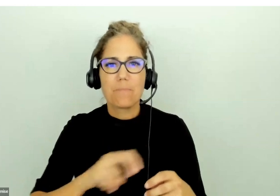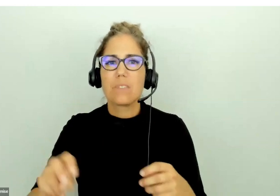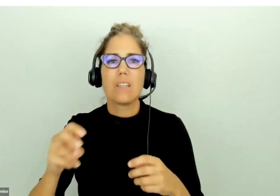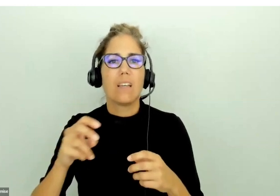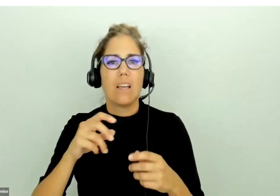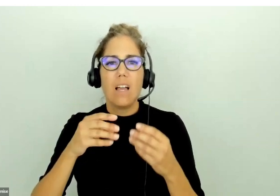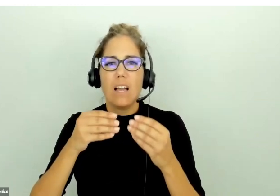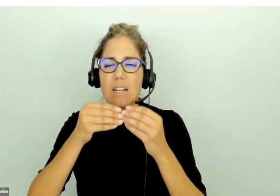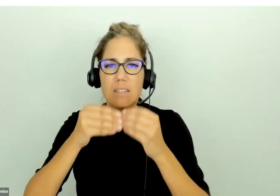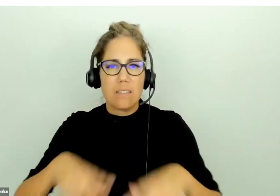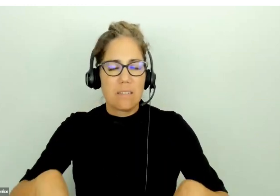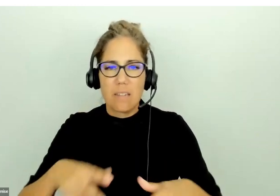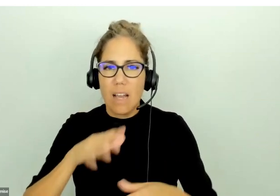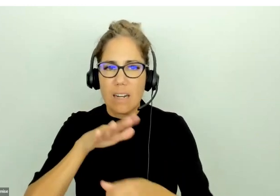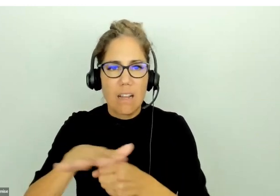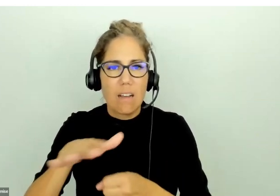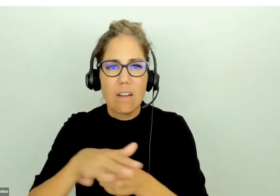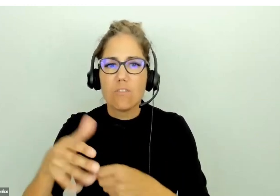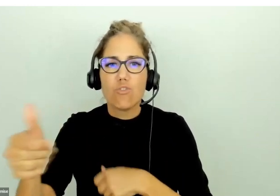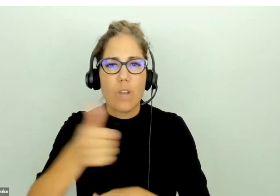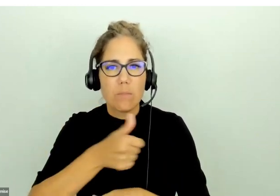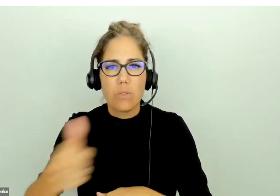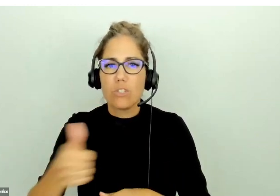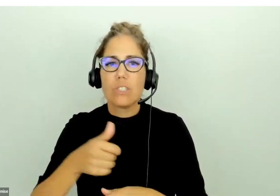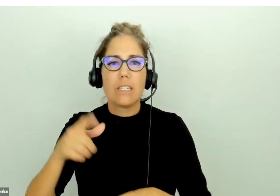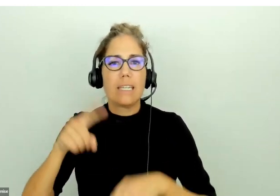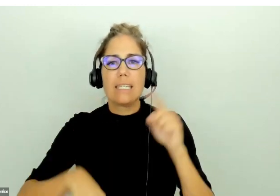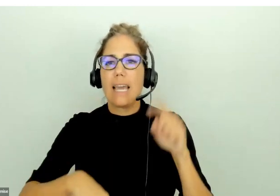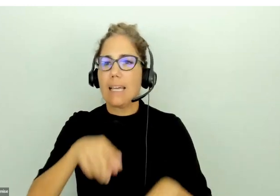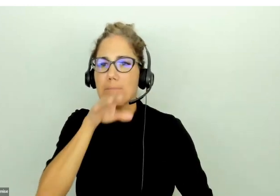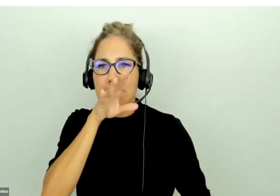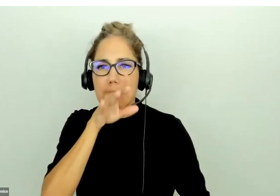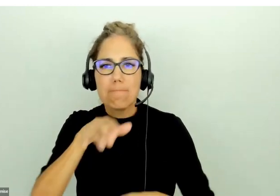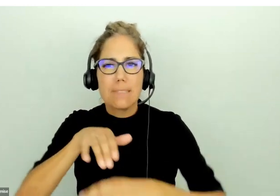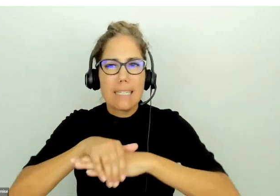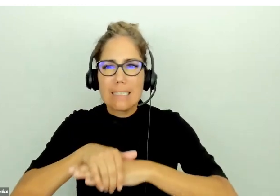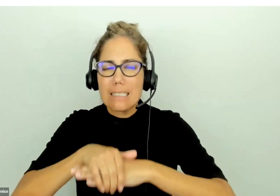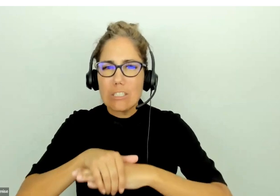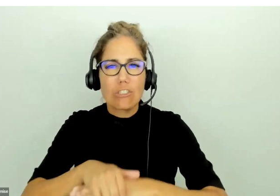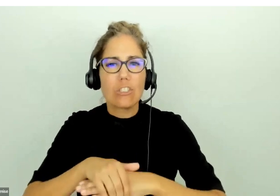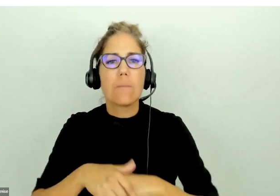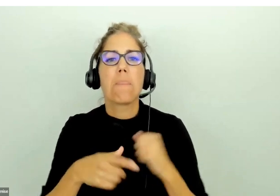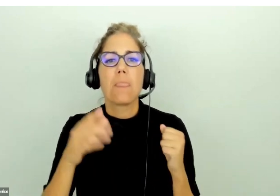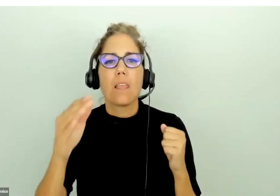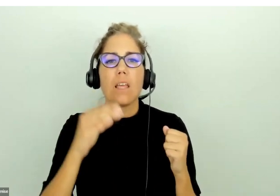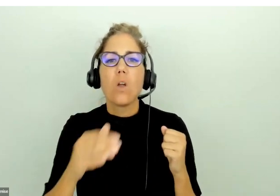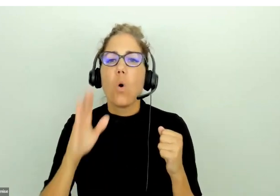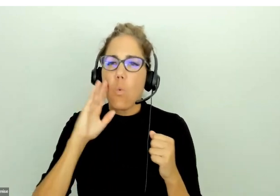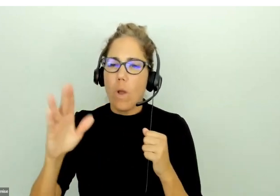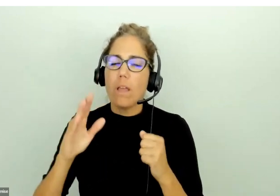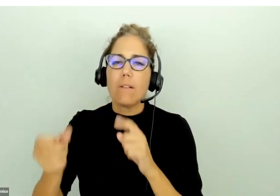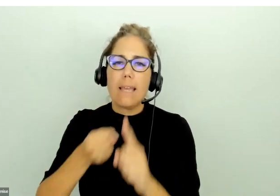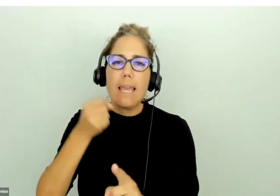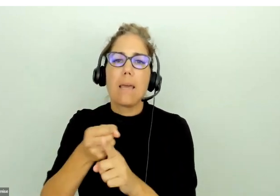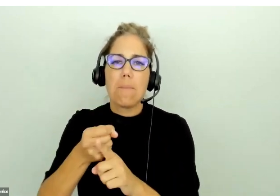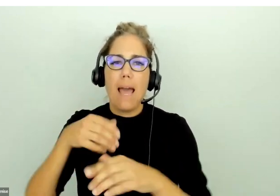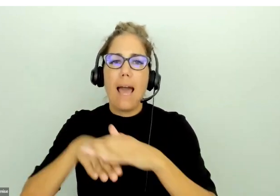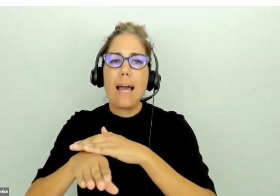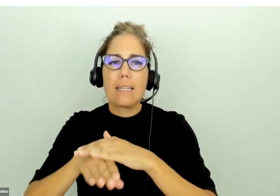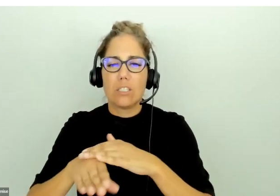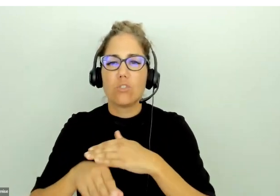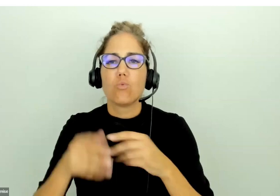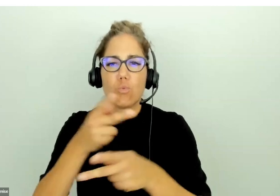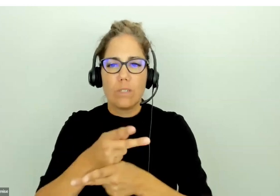These needs can exacerbate health conditions and negatively impact access to care. There's